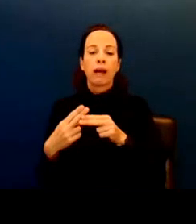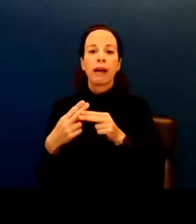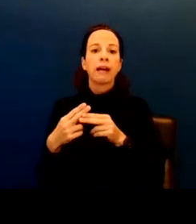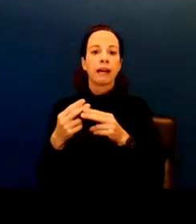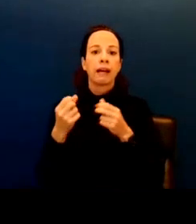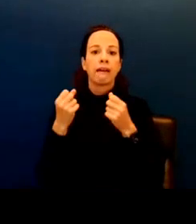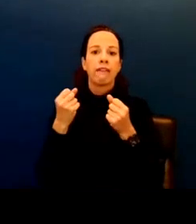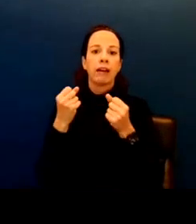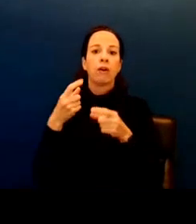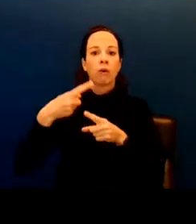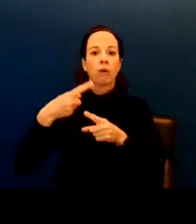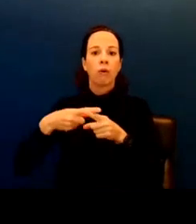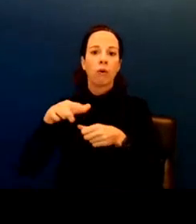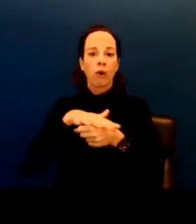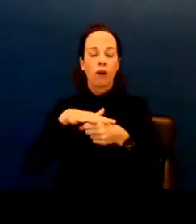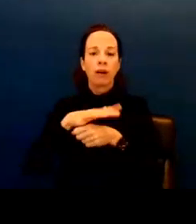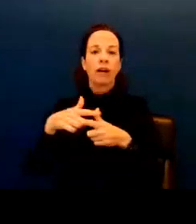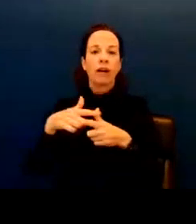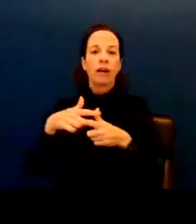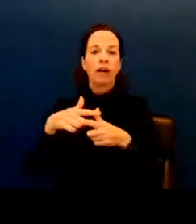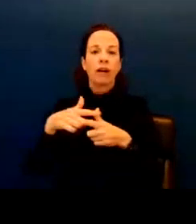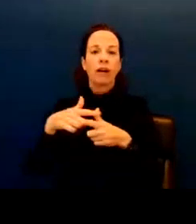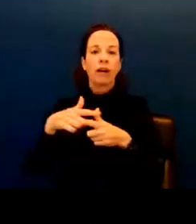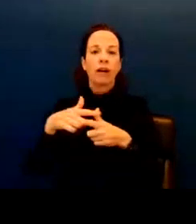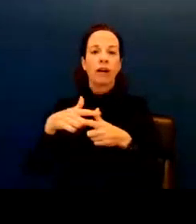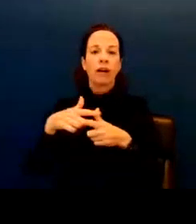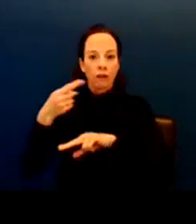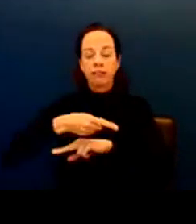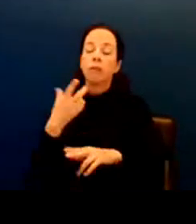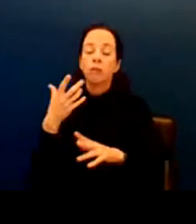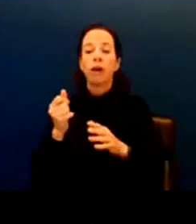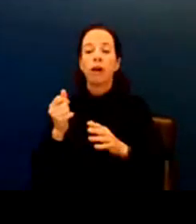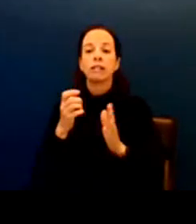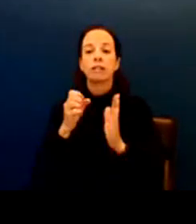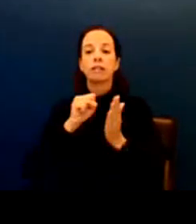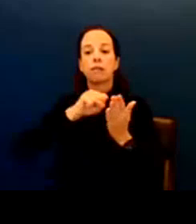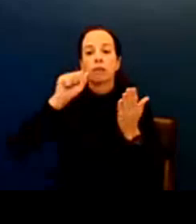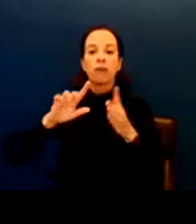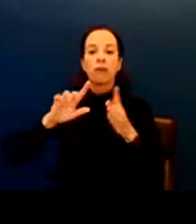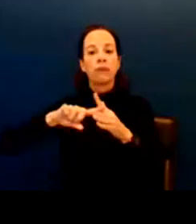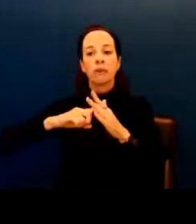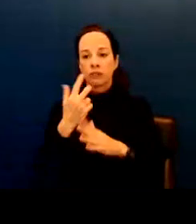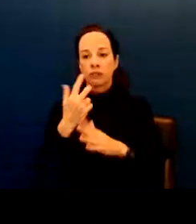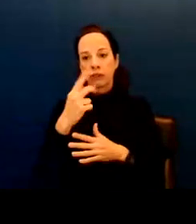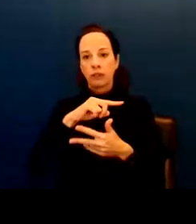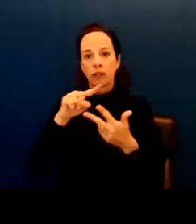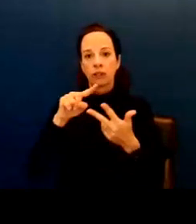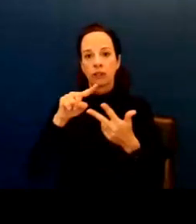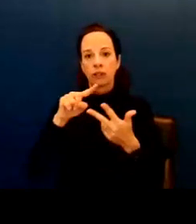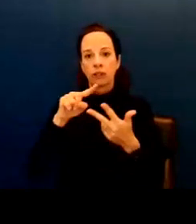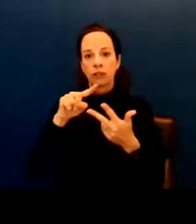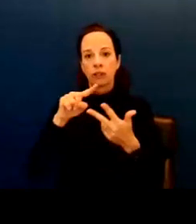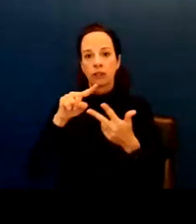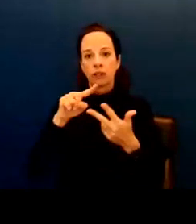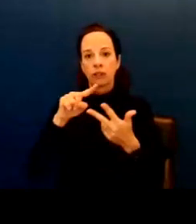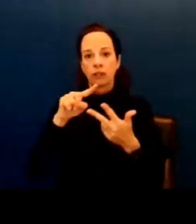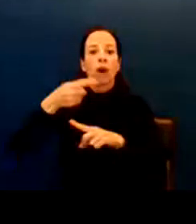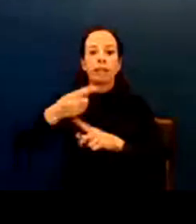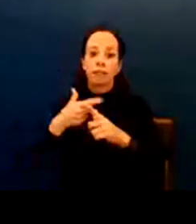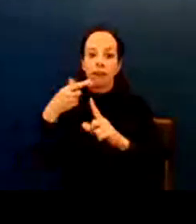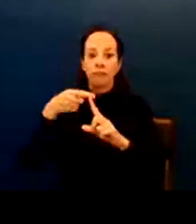crossings. The City of Oakland is proposing to remove the original 3 at-grade crossings from the scope because it needs